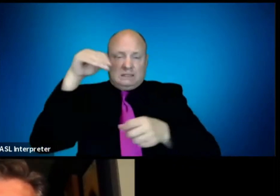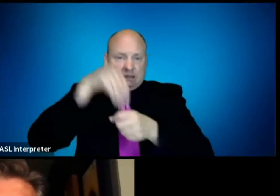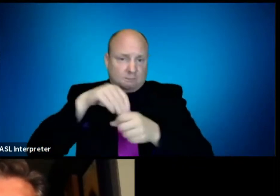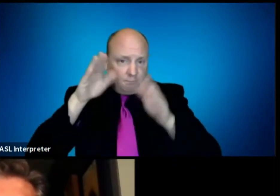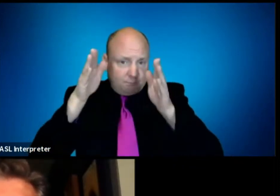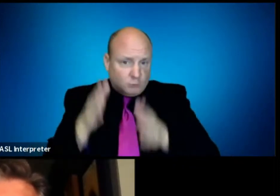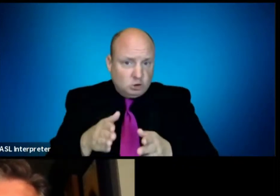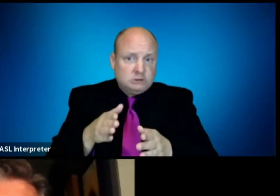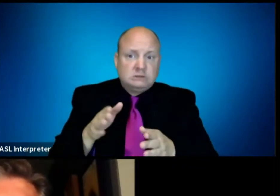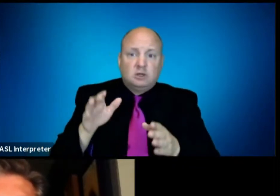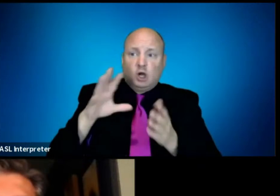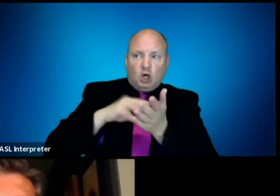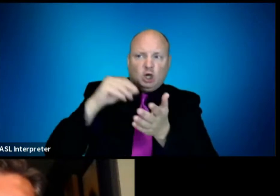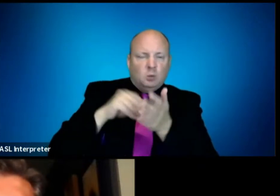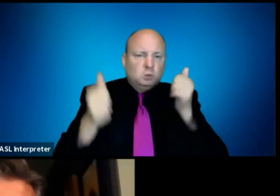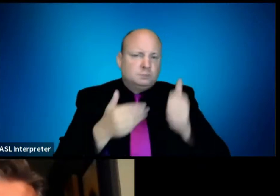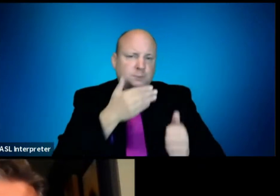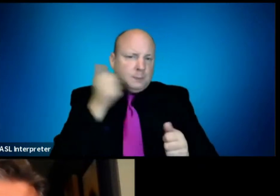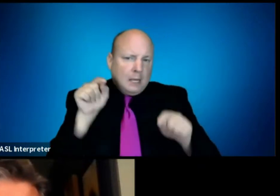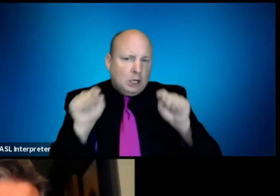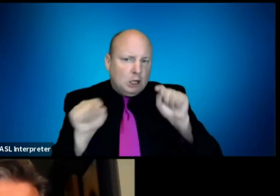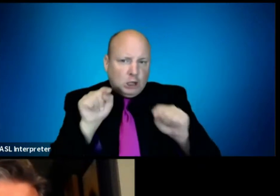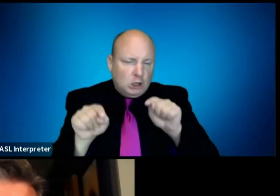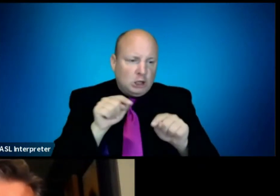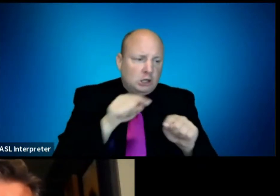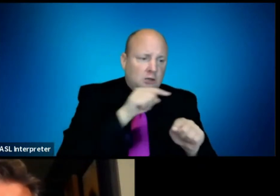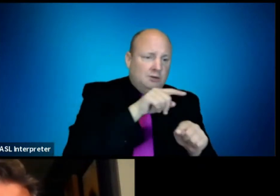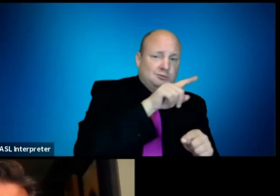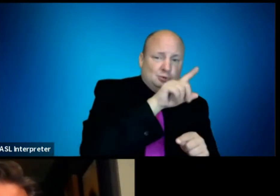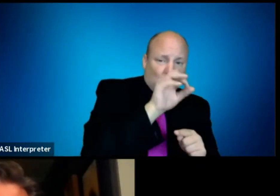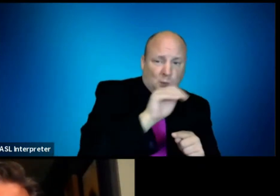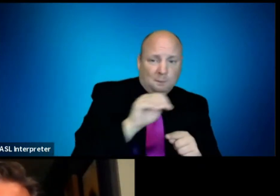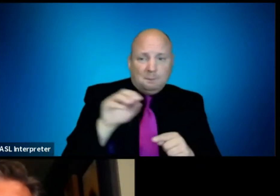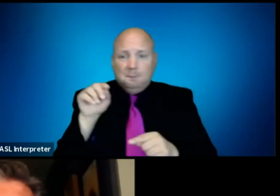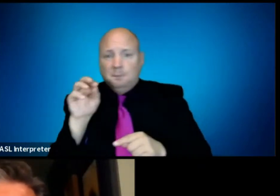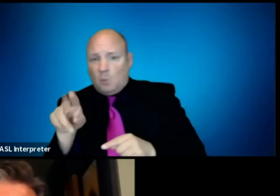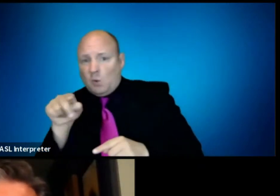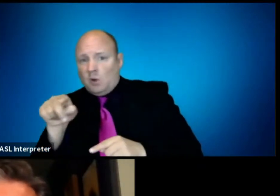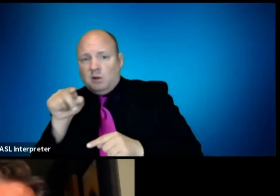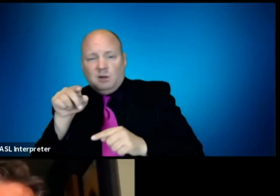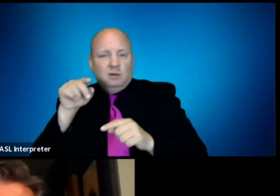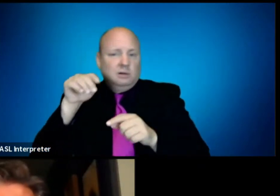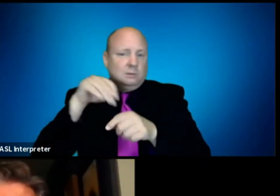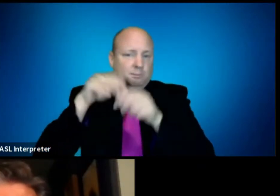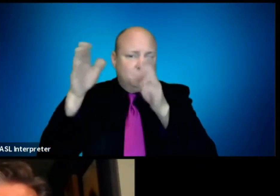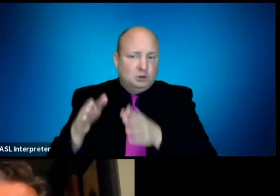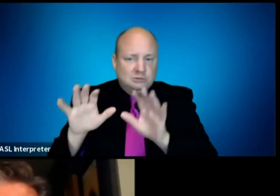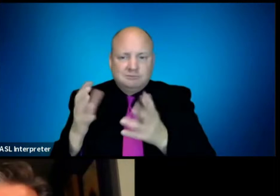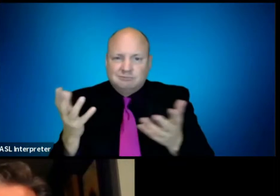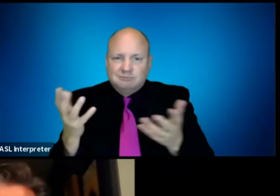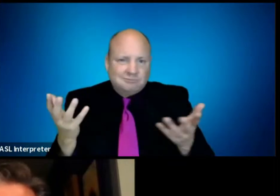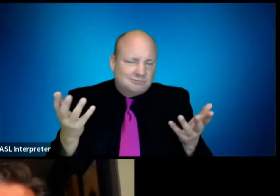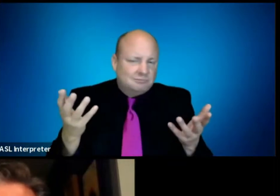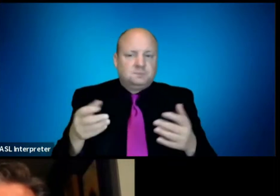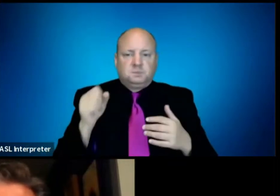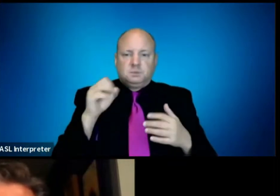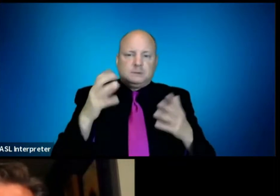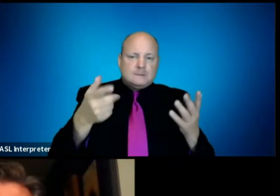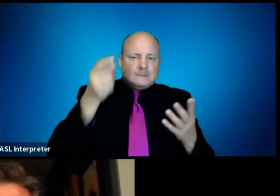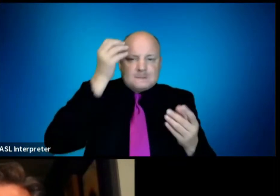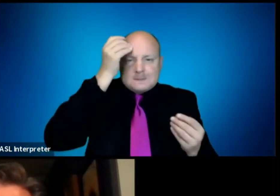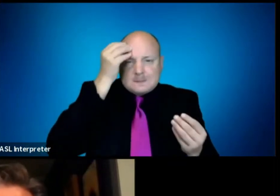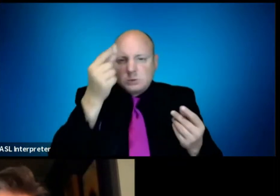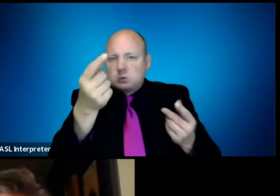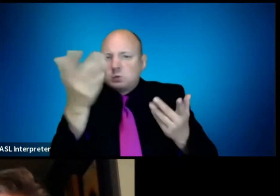Are OHA or ODE considering any changes to the current policy, like implementing maybe like a test to stay or test to play program like Utah used to